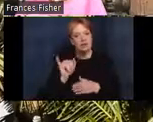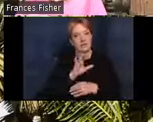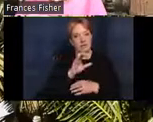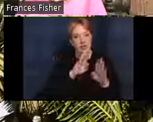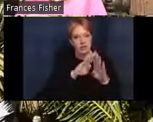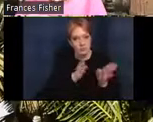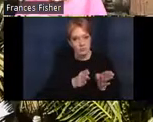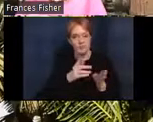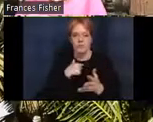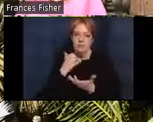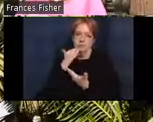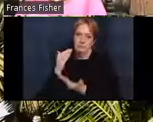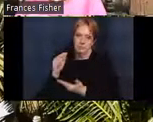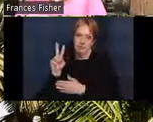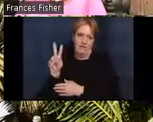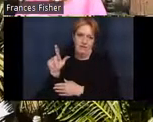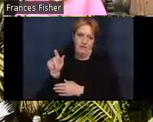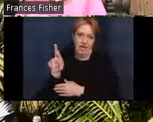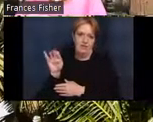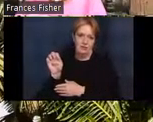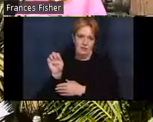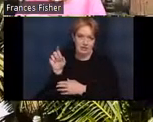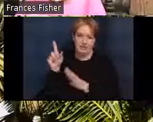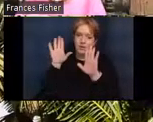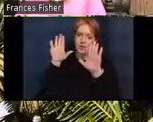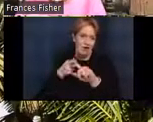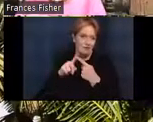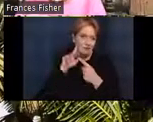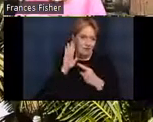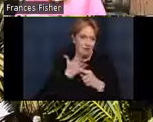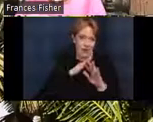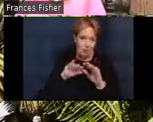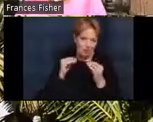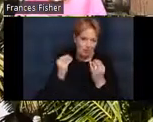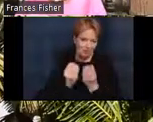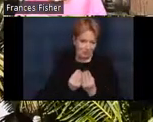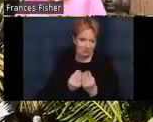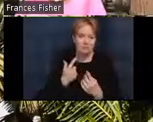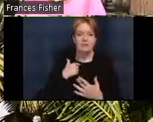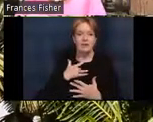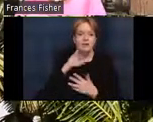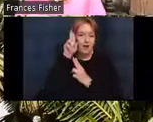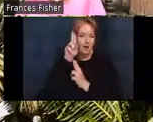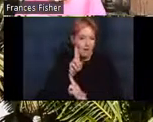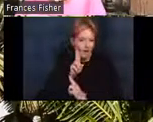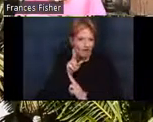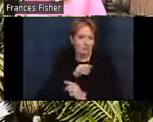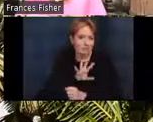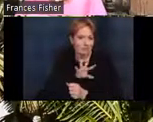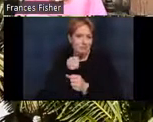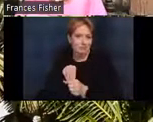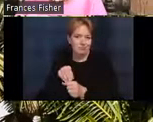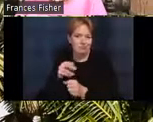certainly Valerie Ballant. She is a wonderful friend to this organization, and we're so honored to be a part of